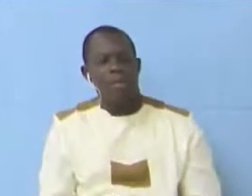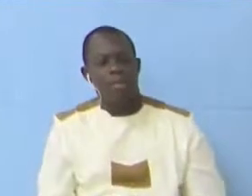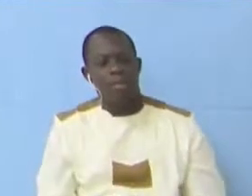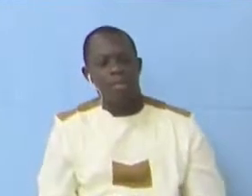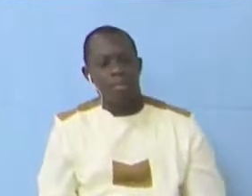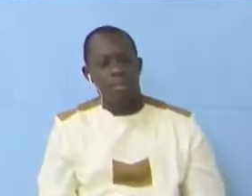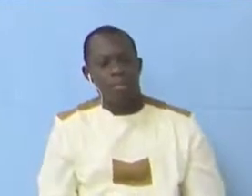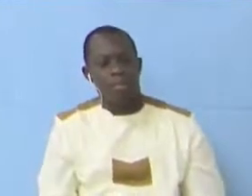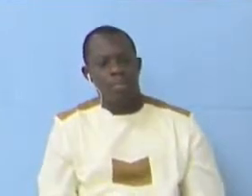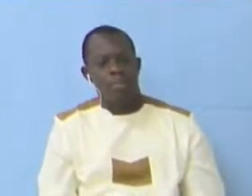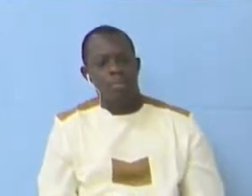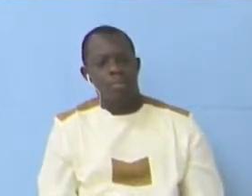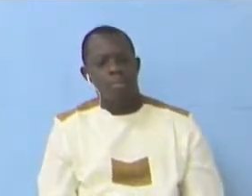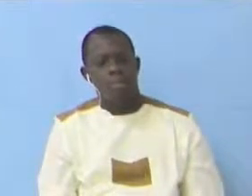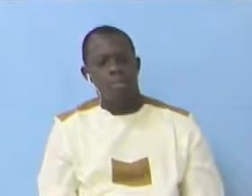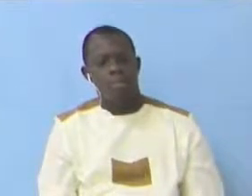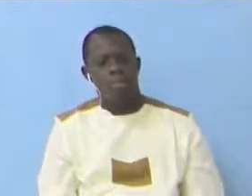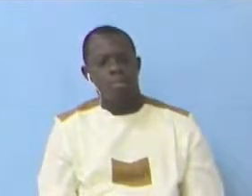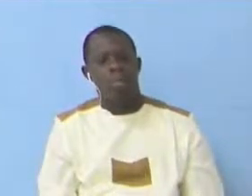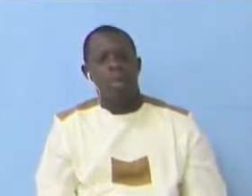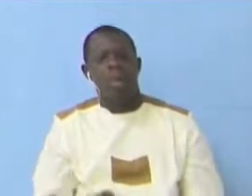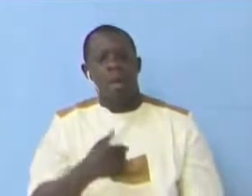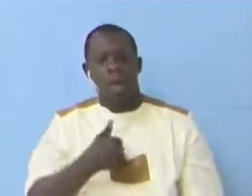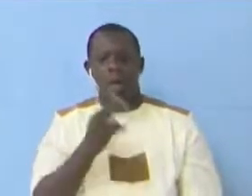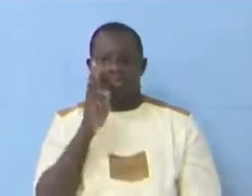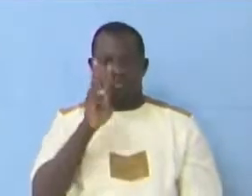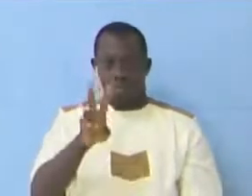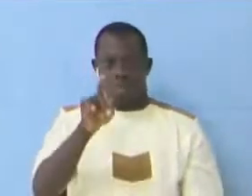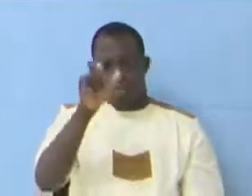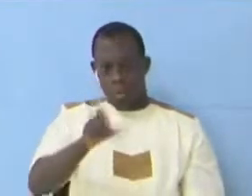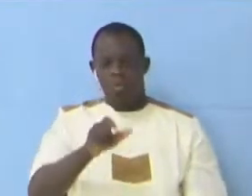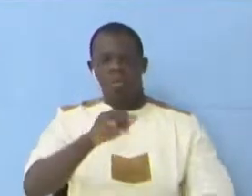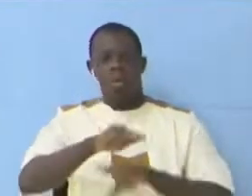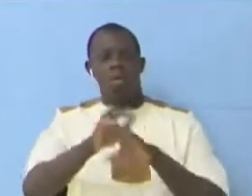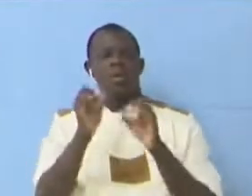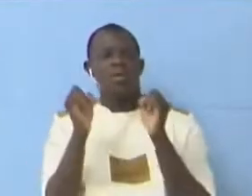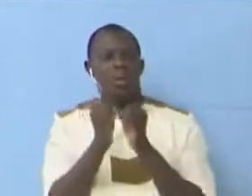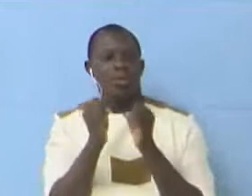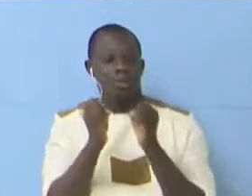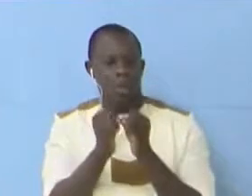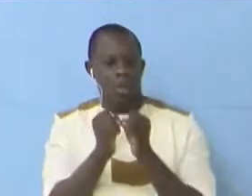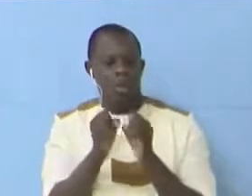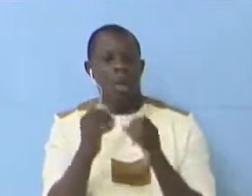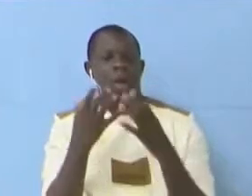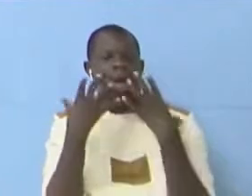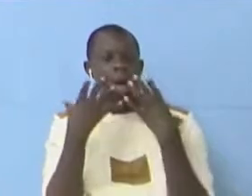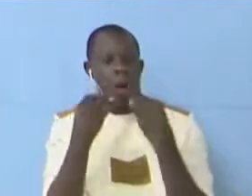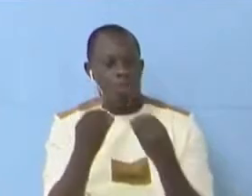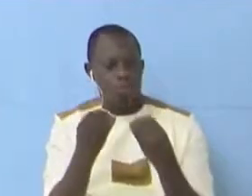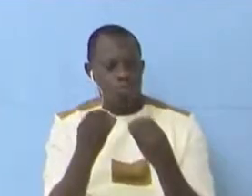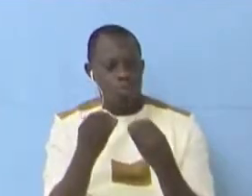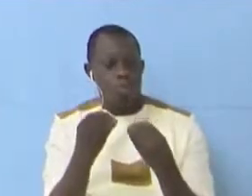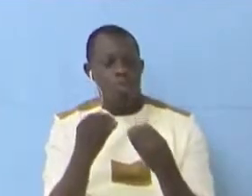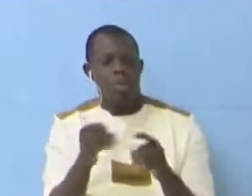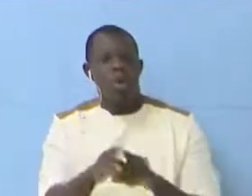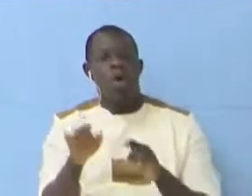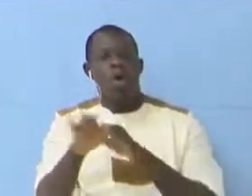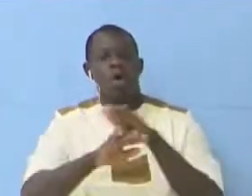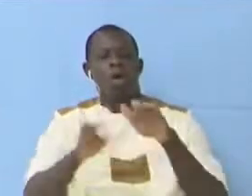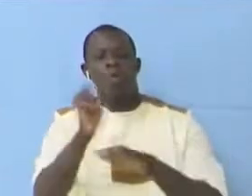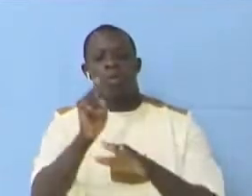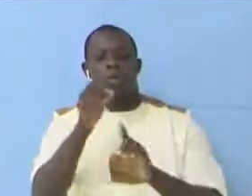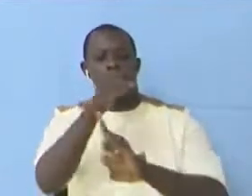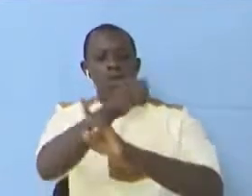nekkoon. I saw him on Saturday. Gis naa ko bési samedi. How? Naka. Under what